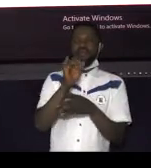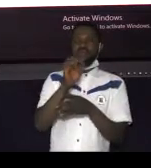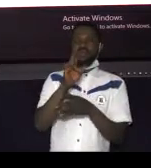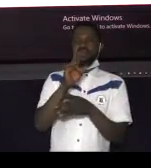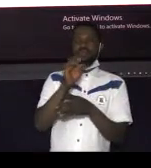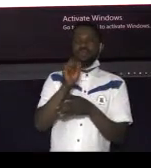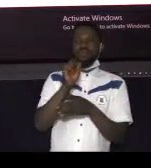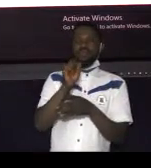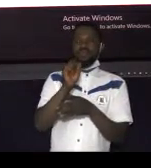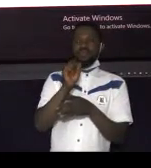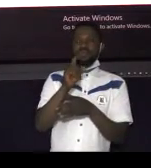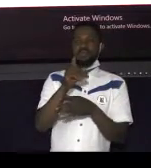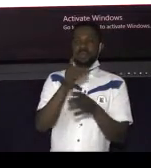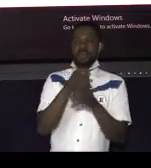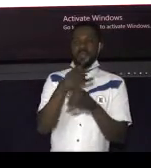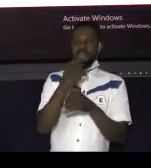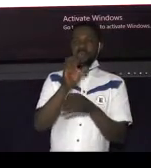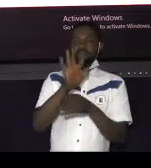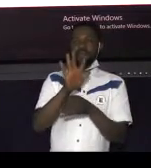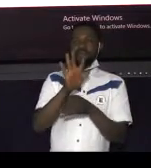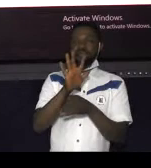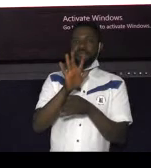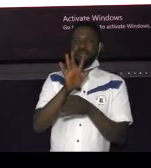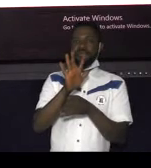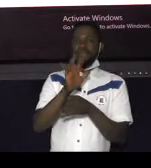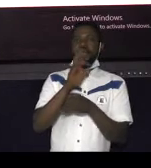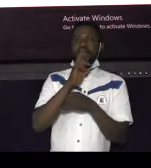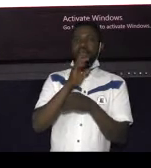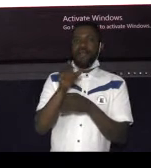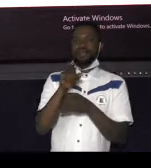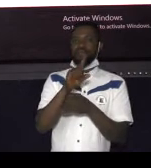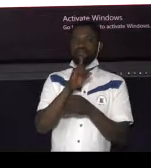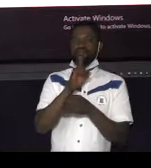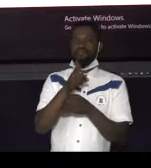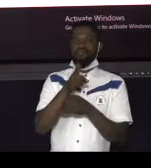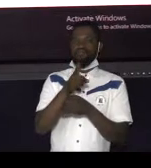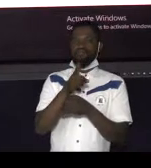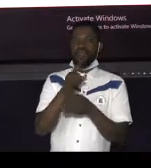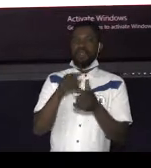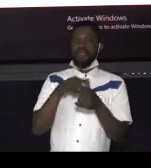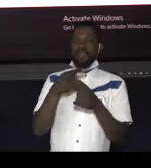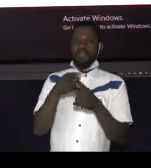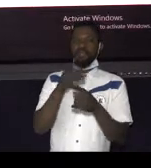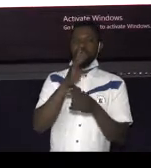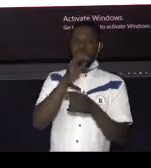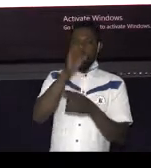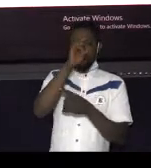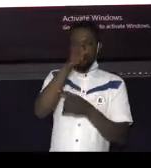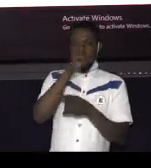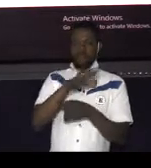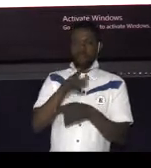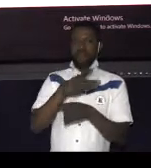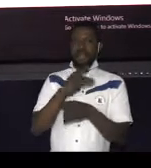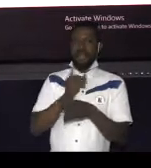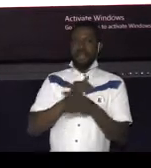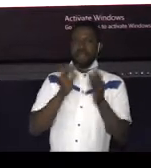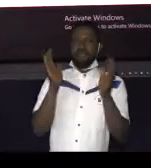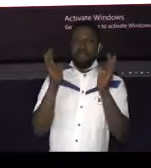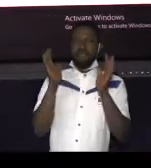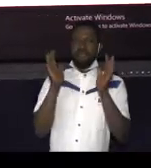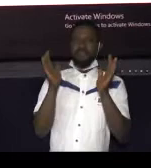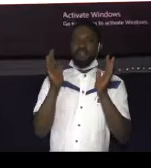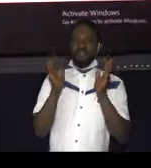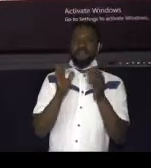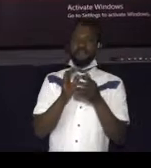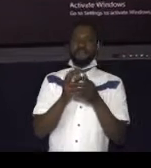virus. Did you get the 5? Are you sure? Then you're smart children, and I celebrate you with a